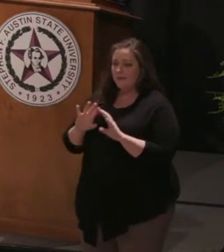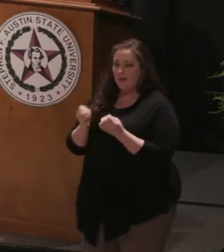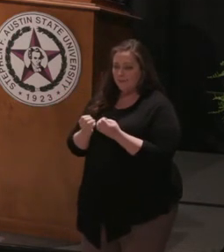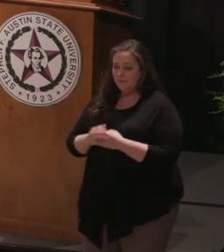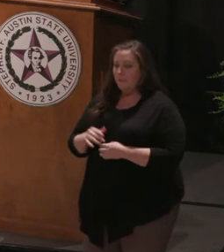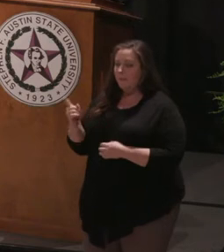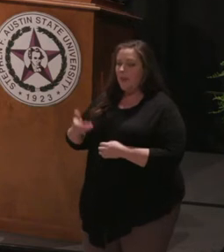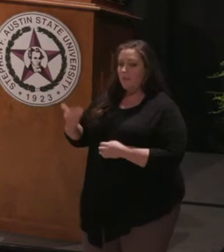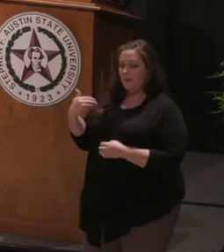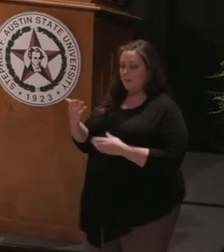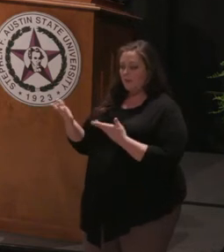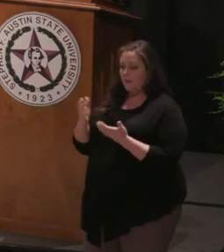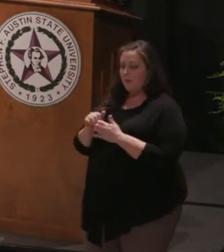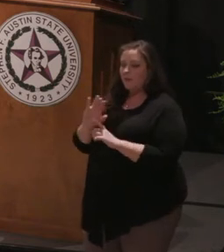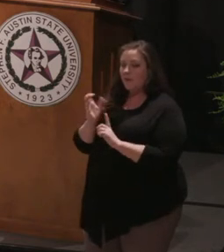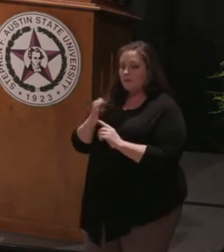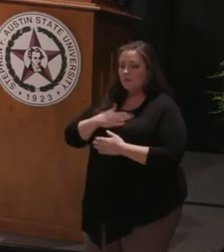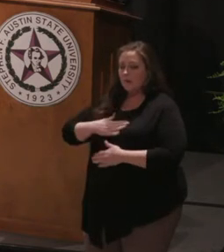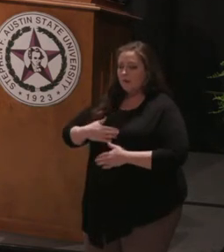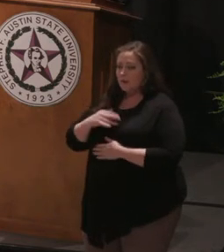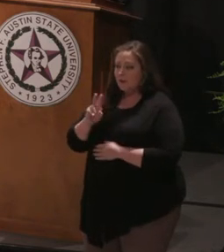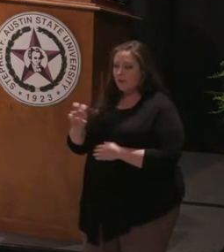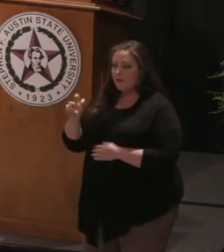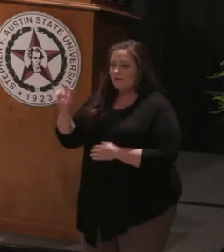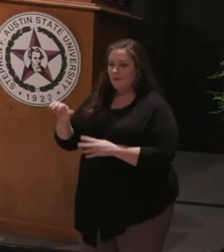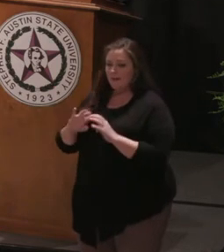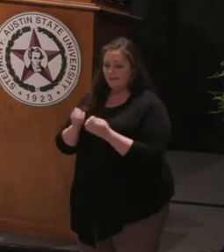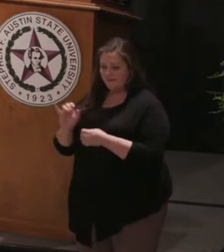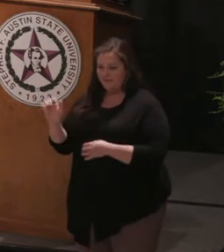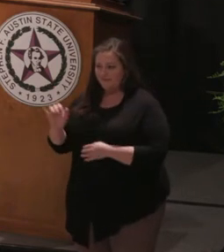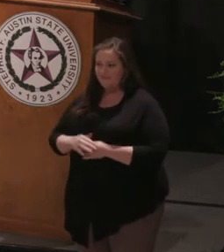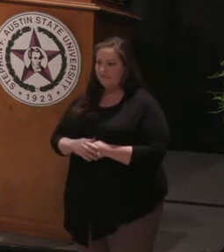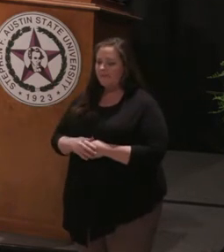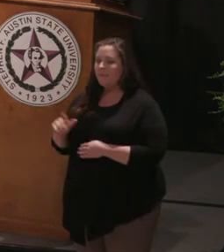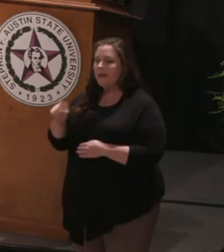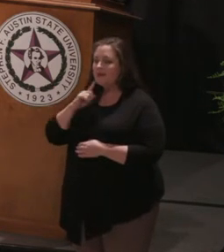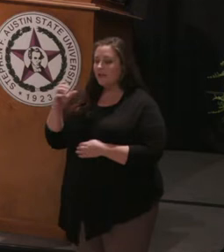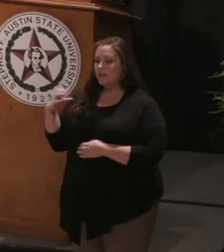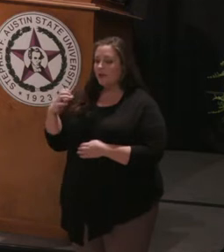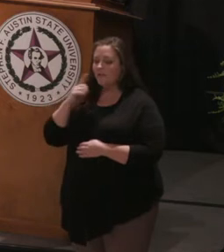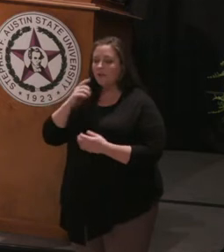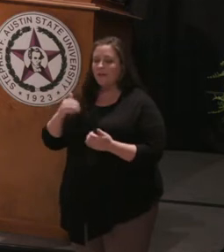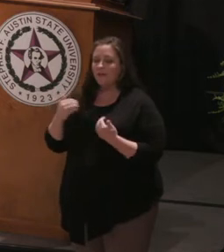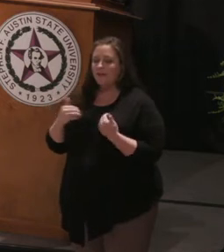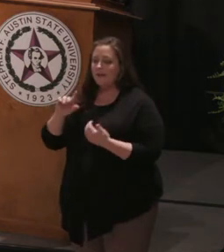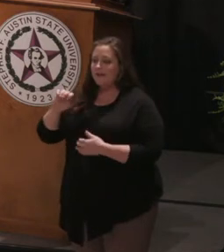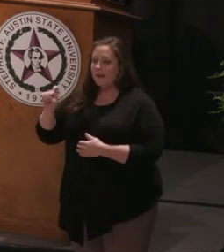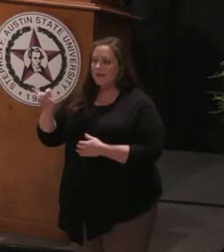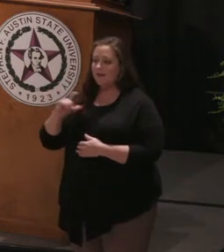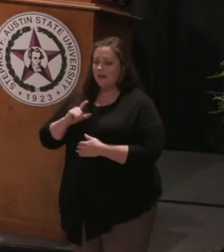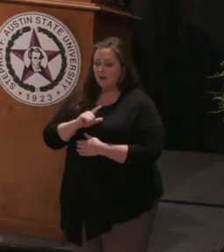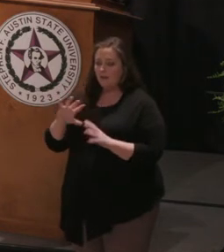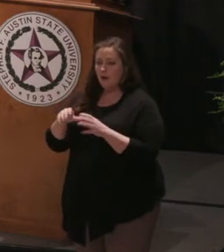He previously served the Culture, Recreation, and Tourism Committee as well. He's chair of the Young Techs